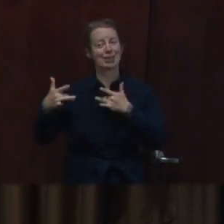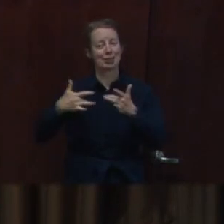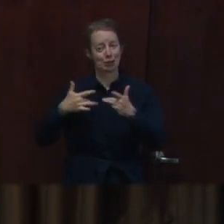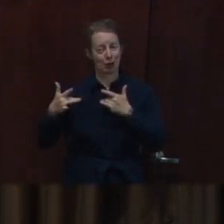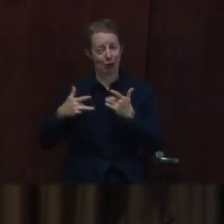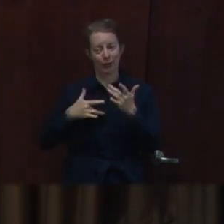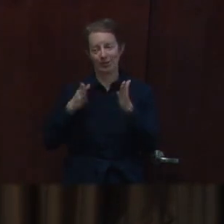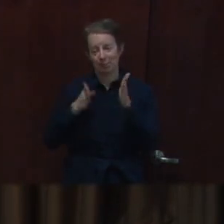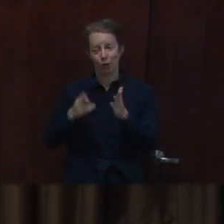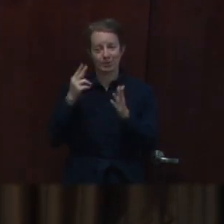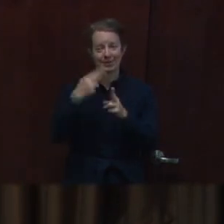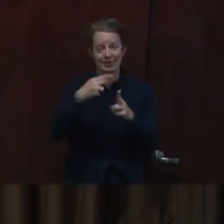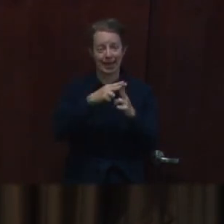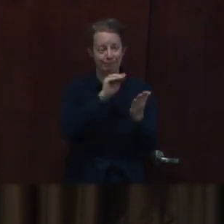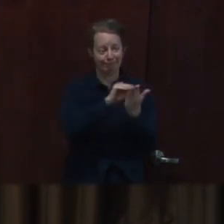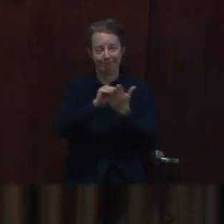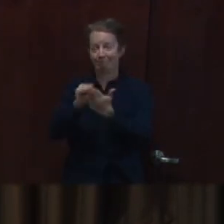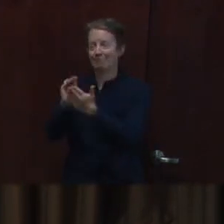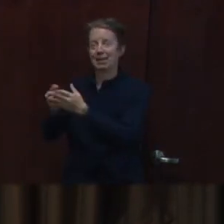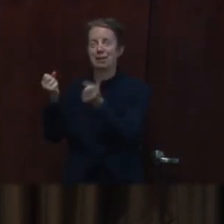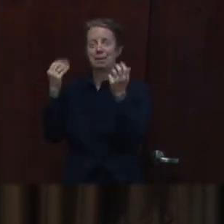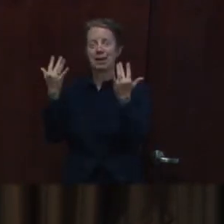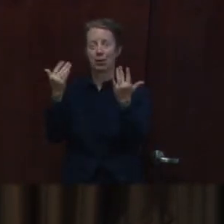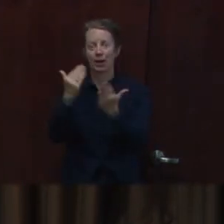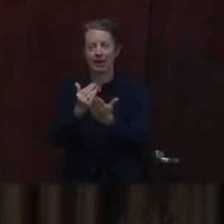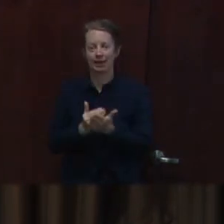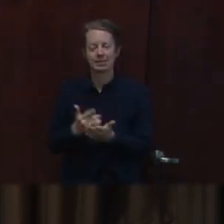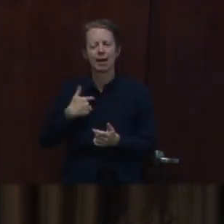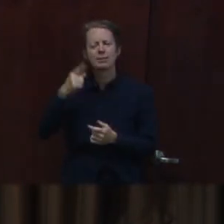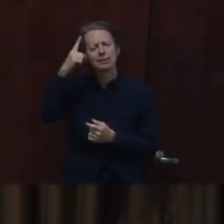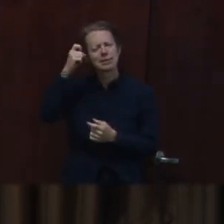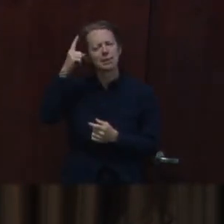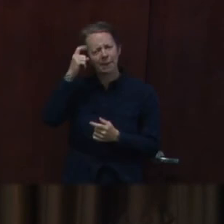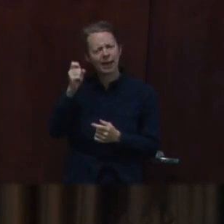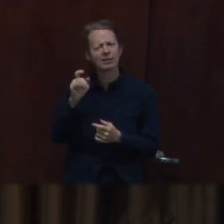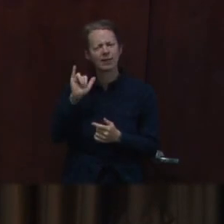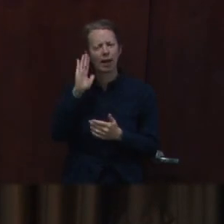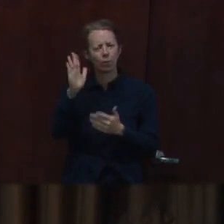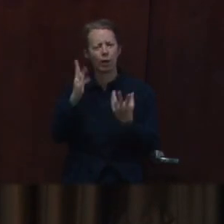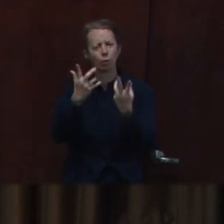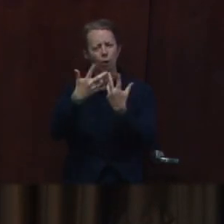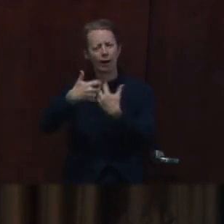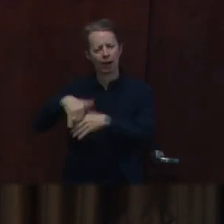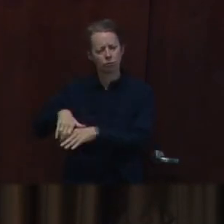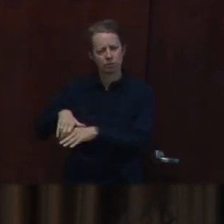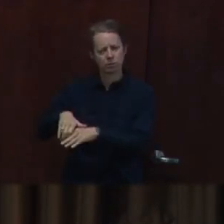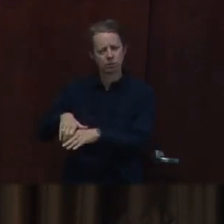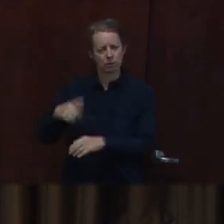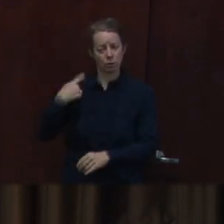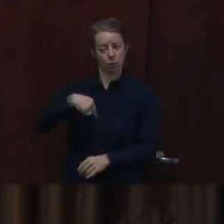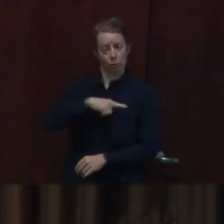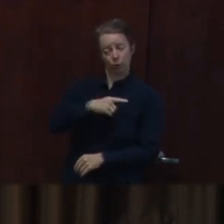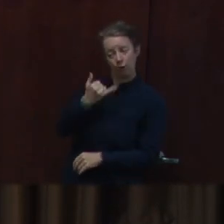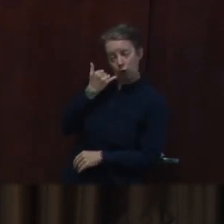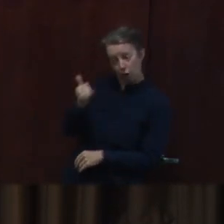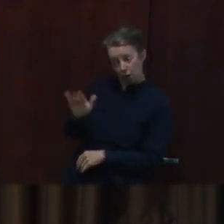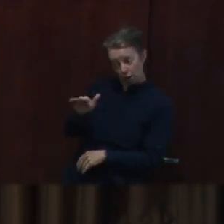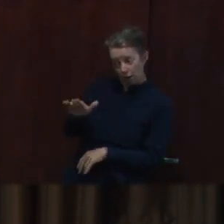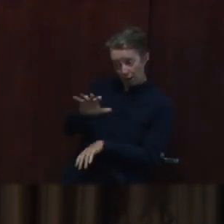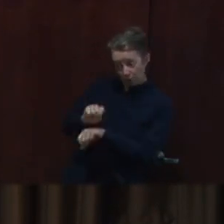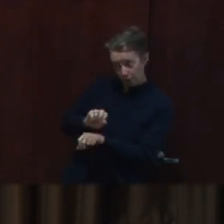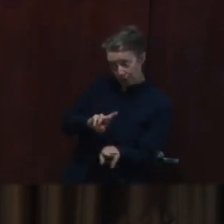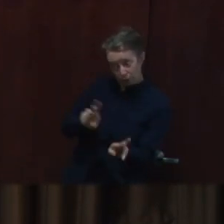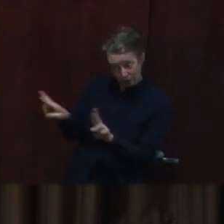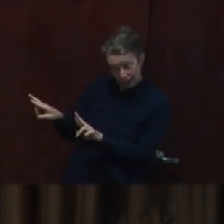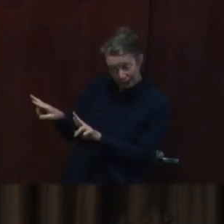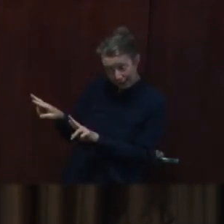lists everywhere. And some of that will work itself out as we call people back and say, we have an appointment available for you. And they may say,